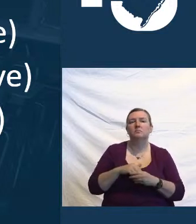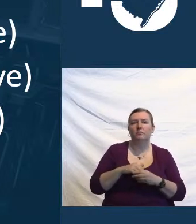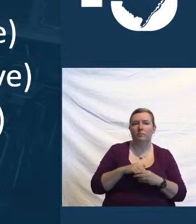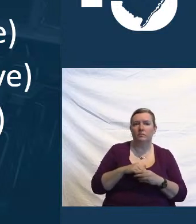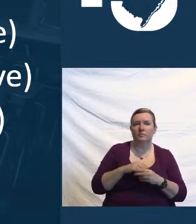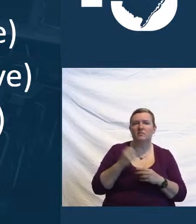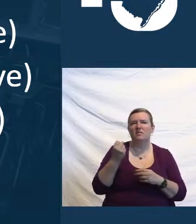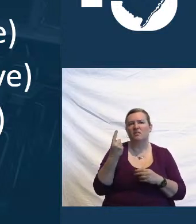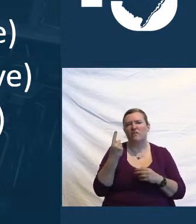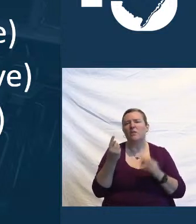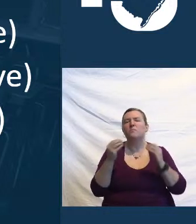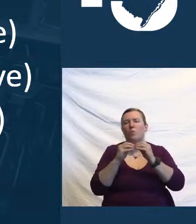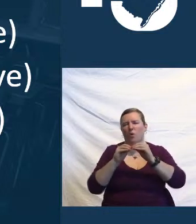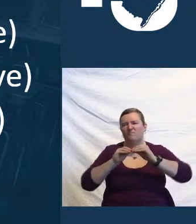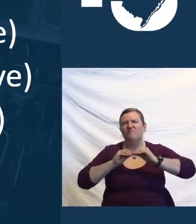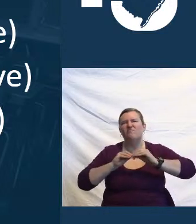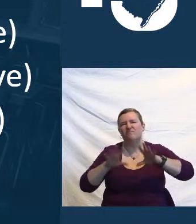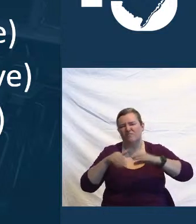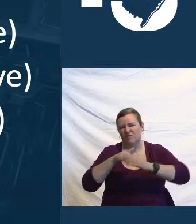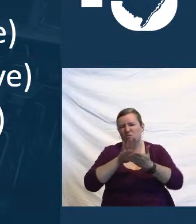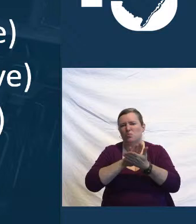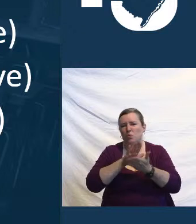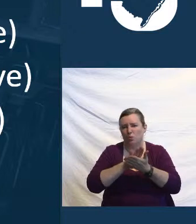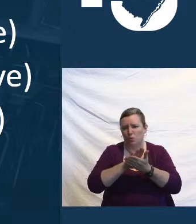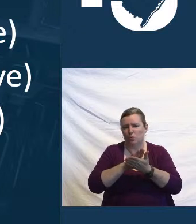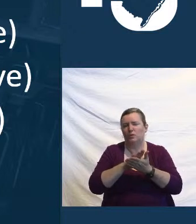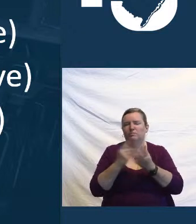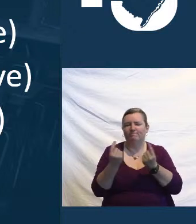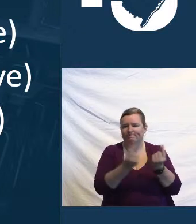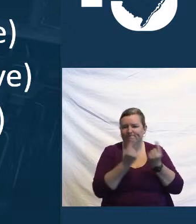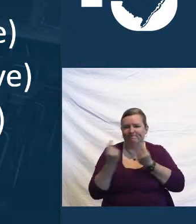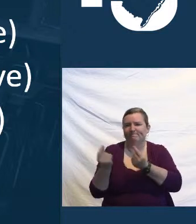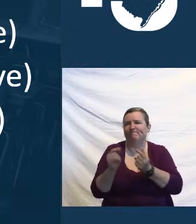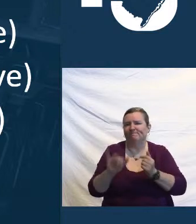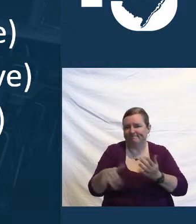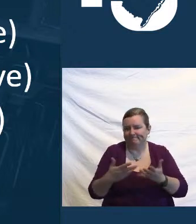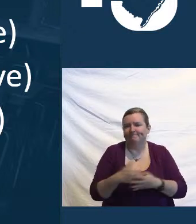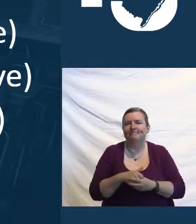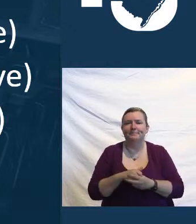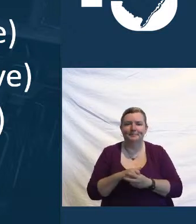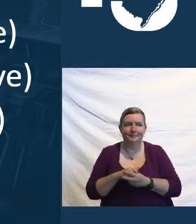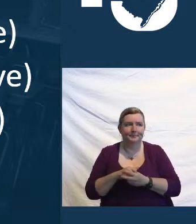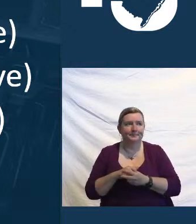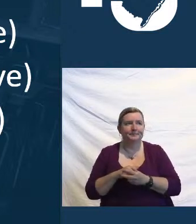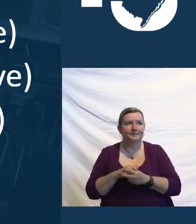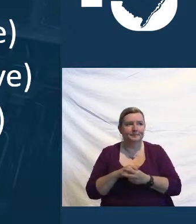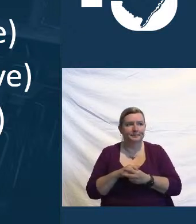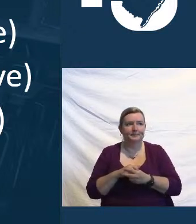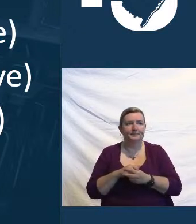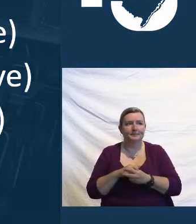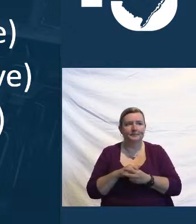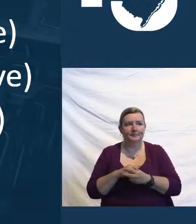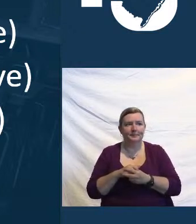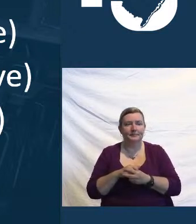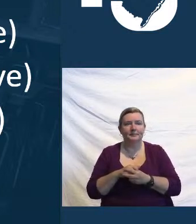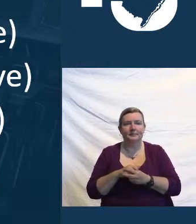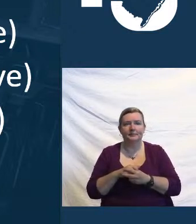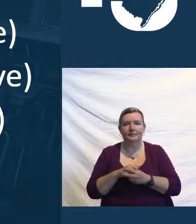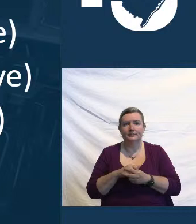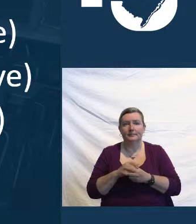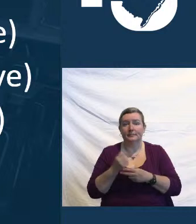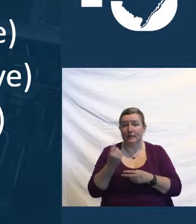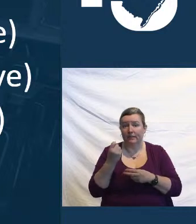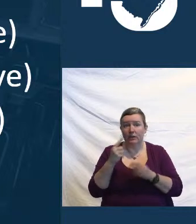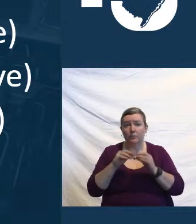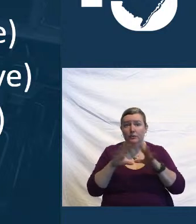outbreaks linked to in-school activities. That's the same number, by the way, from the prior week. So these 11 outbreaks